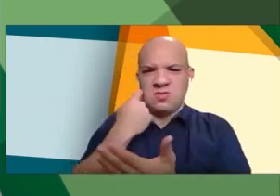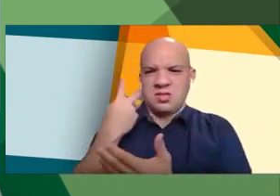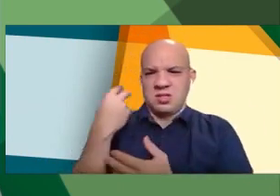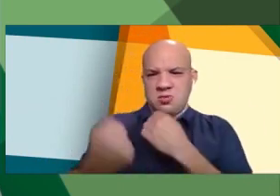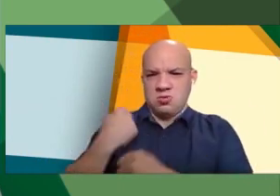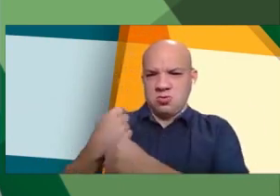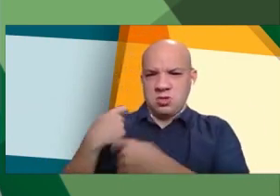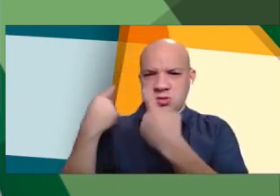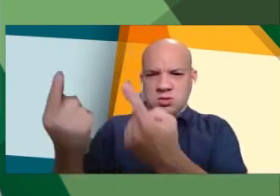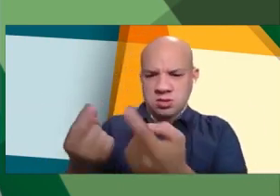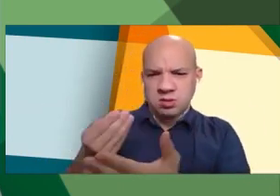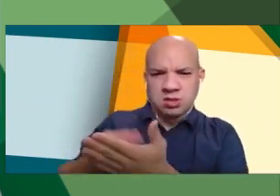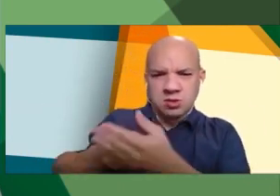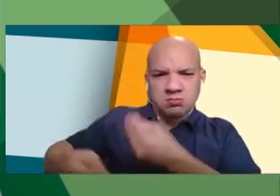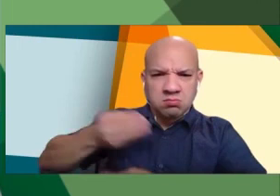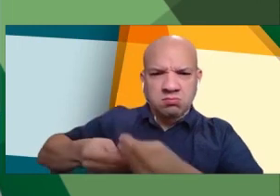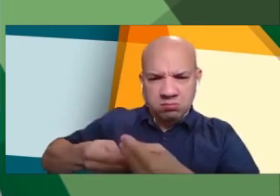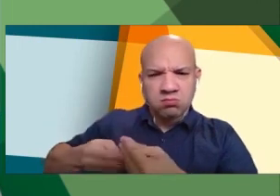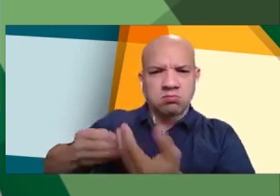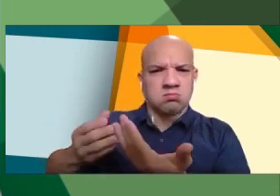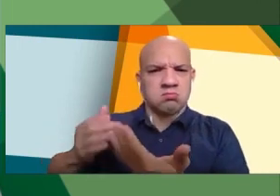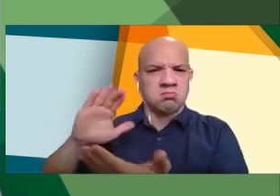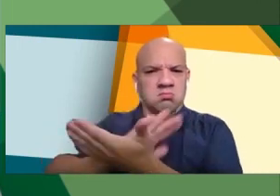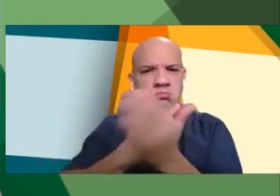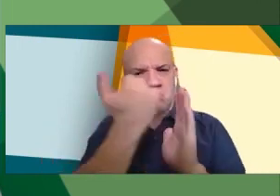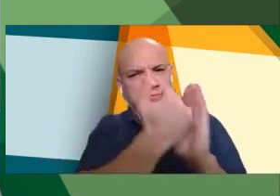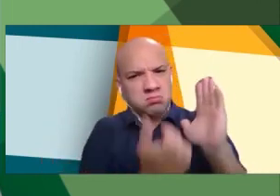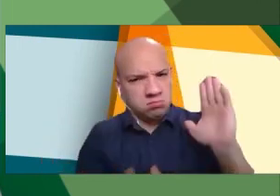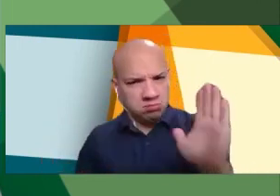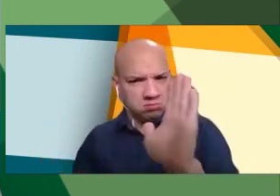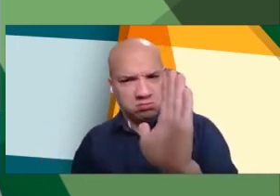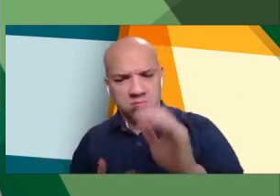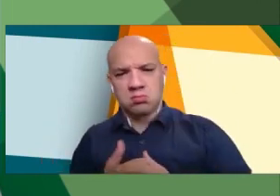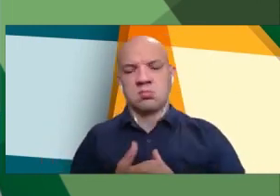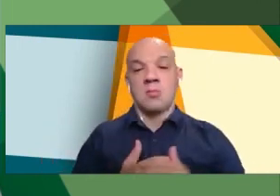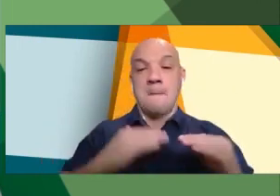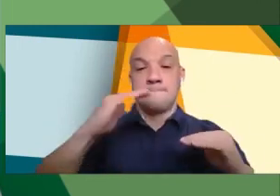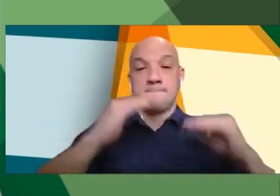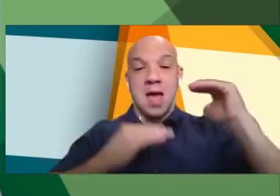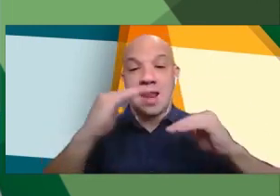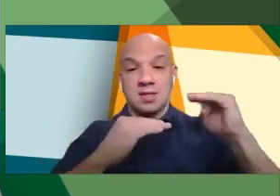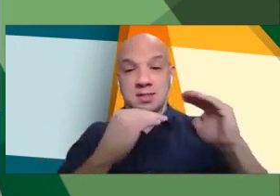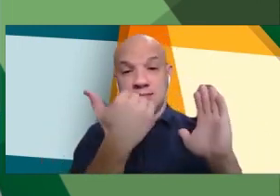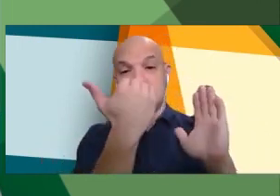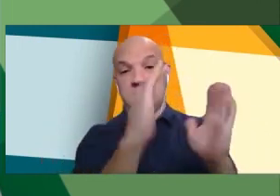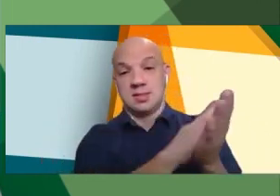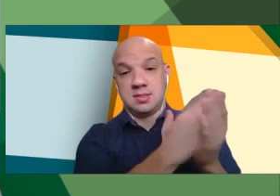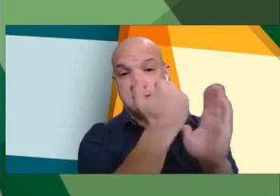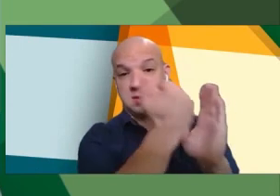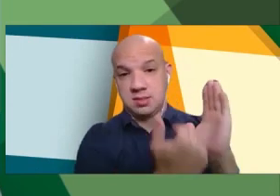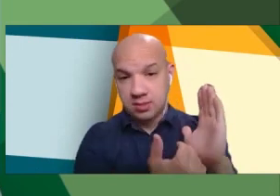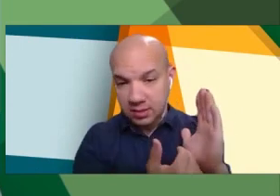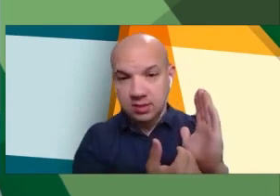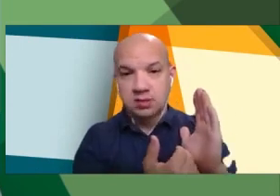years. The financial statements must include a balance sheet, a statement of operations, statement of